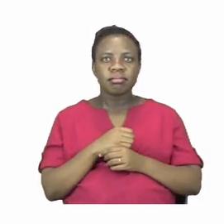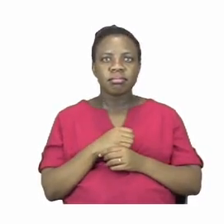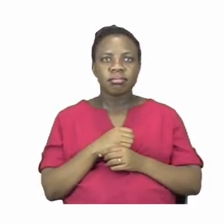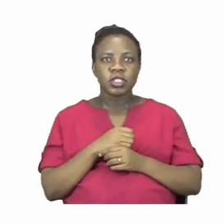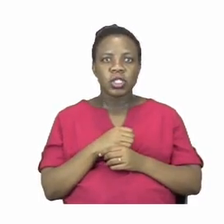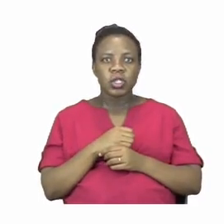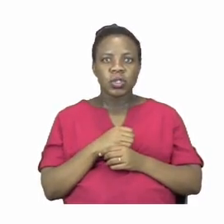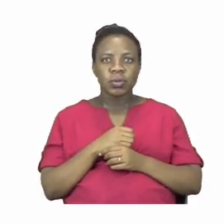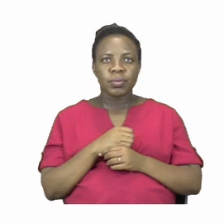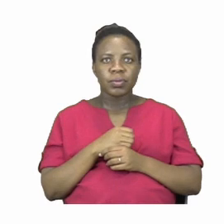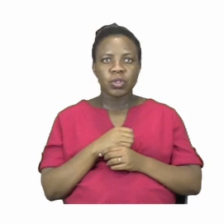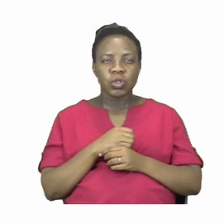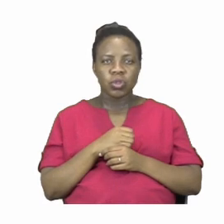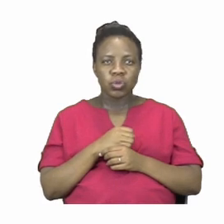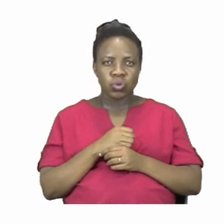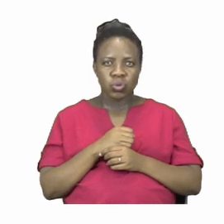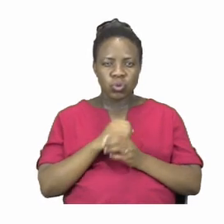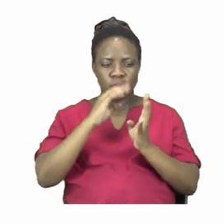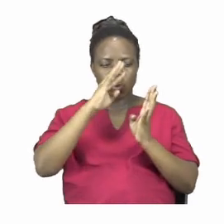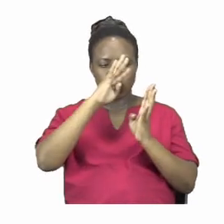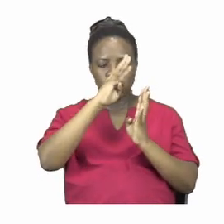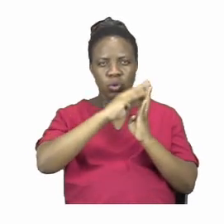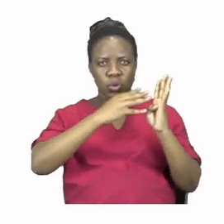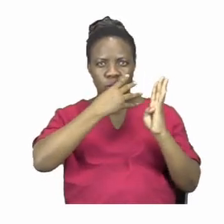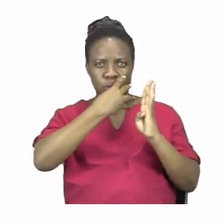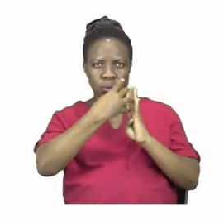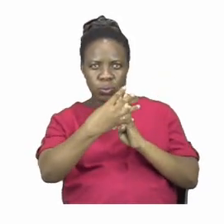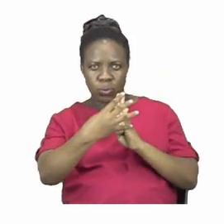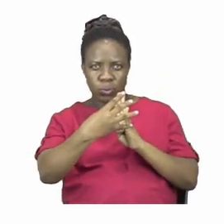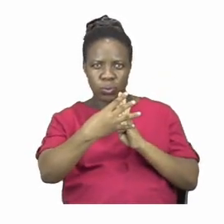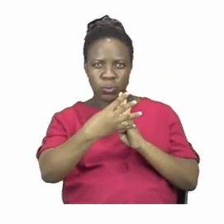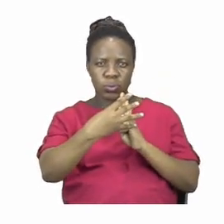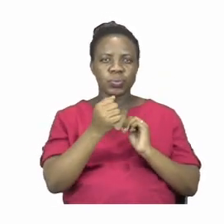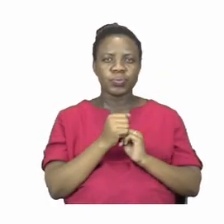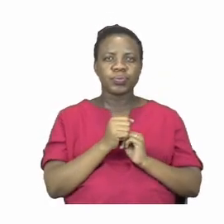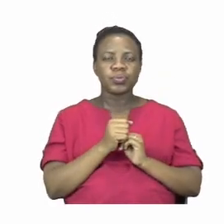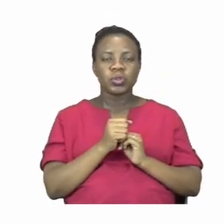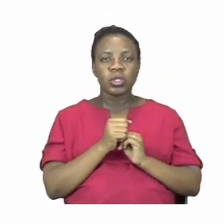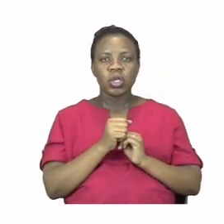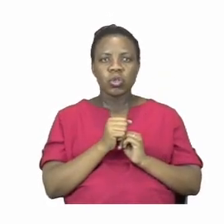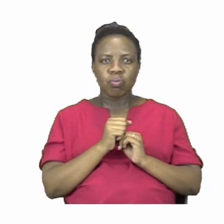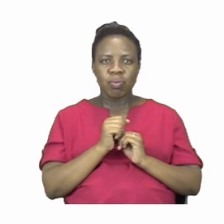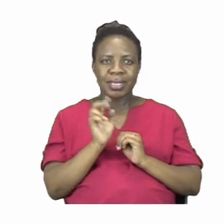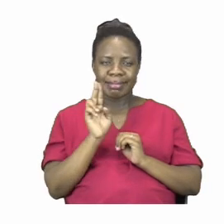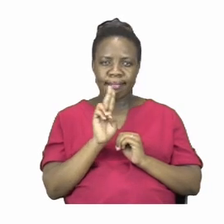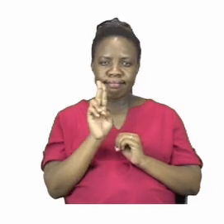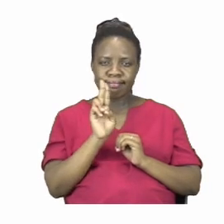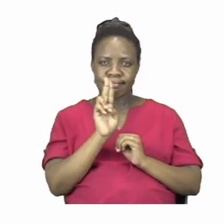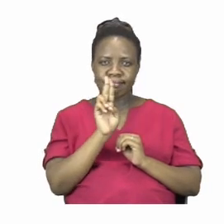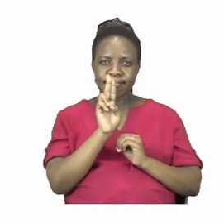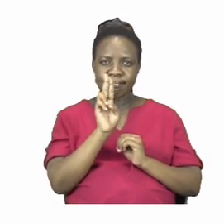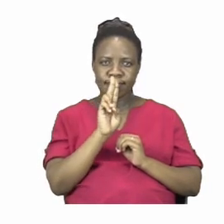coloring in the block. And here it says weather conditions for September. Now on the board, I drew